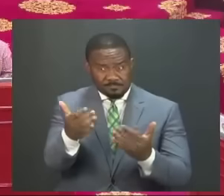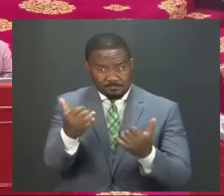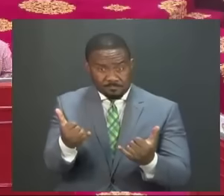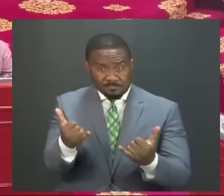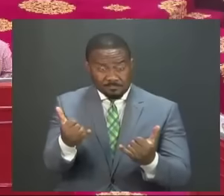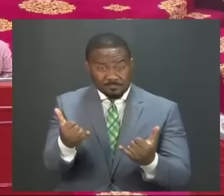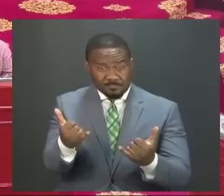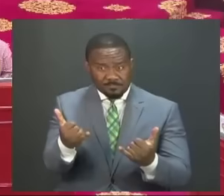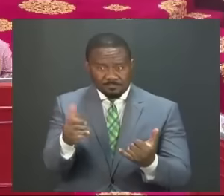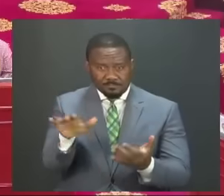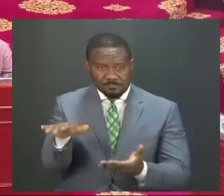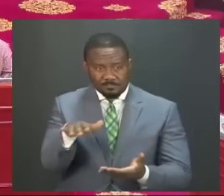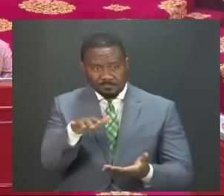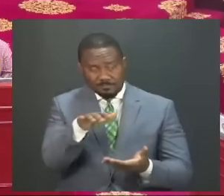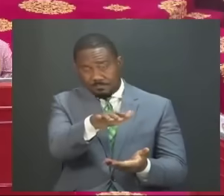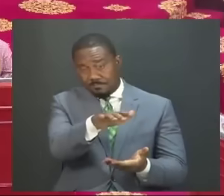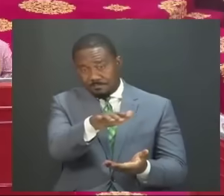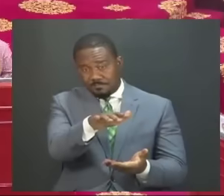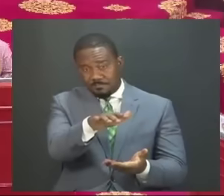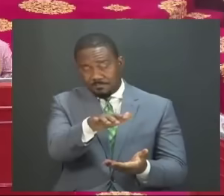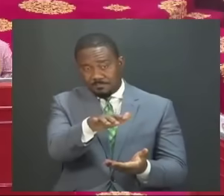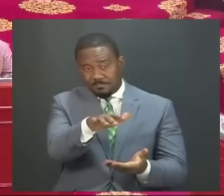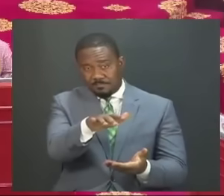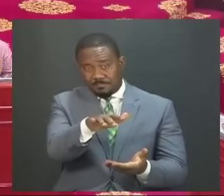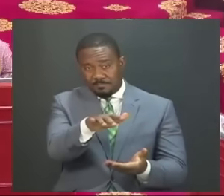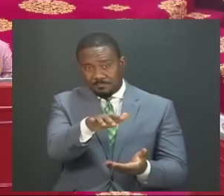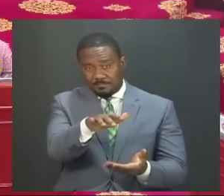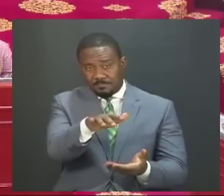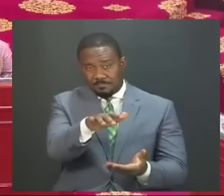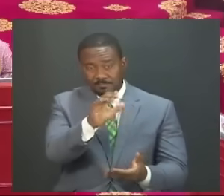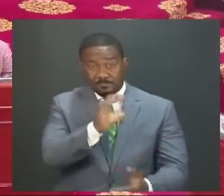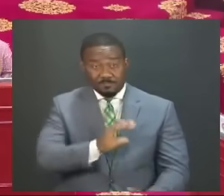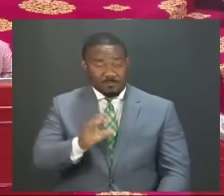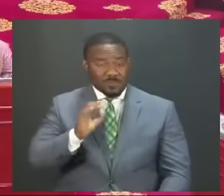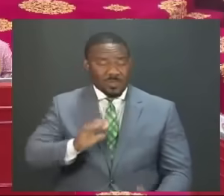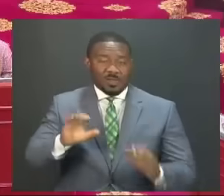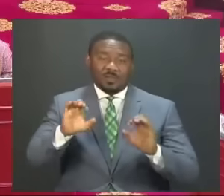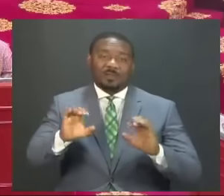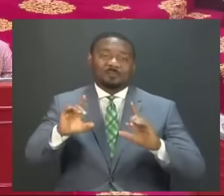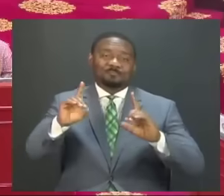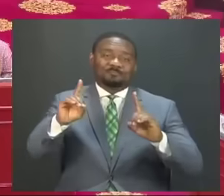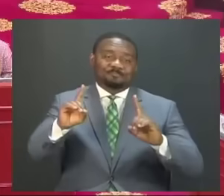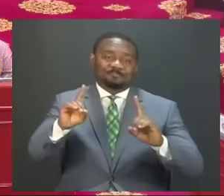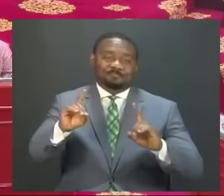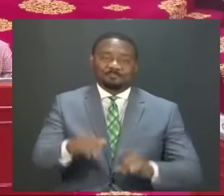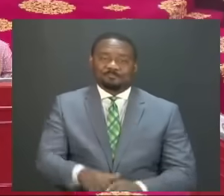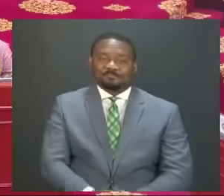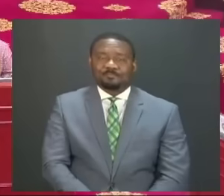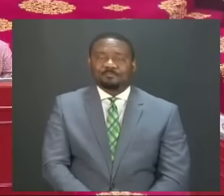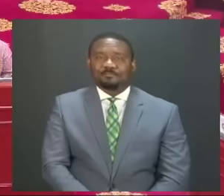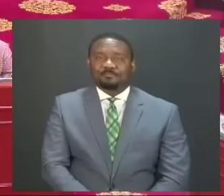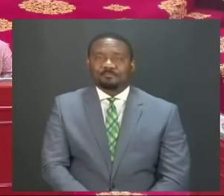is referred to the Committee on Education.